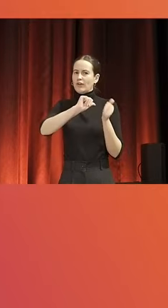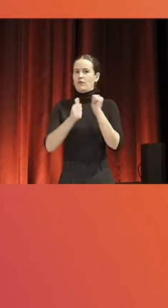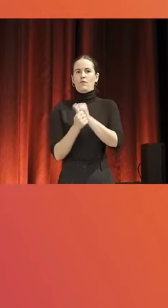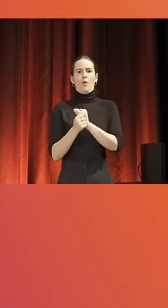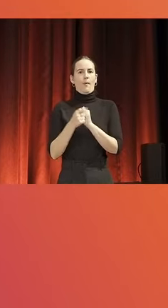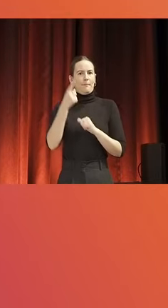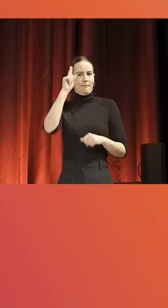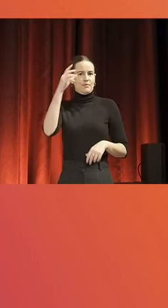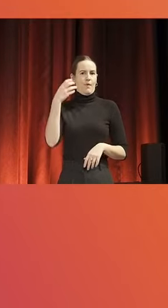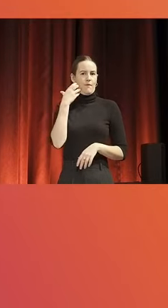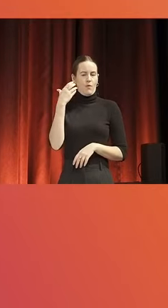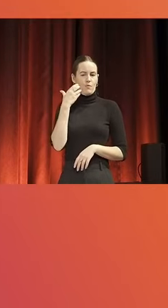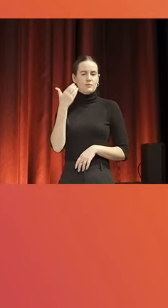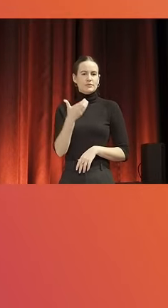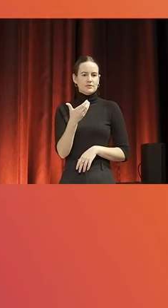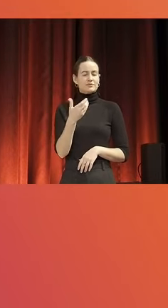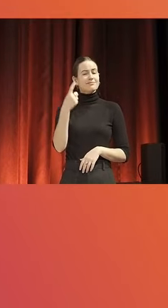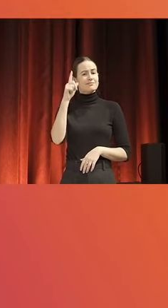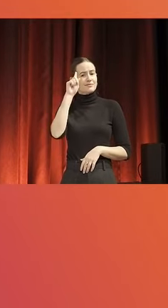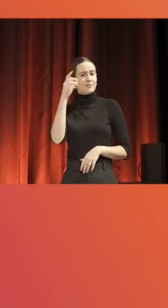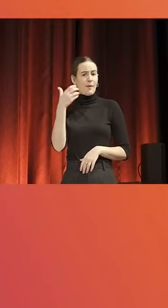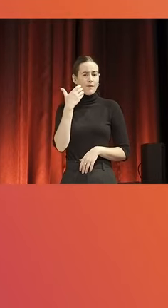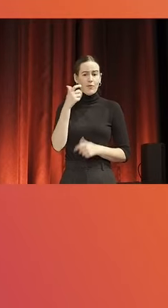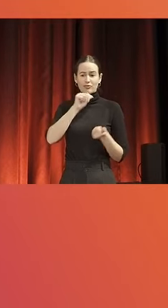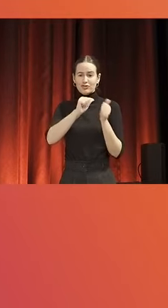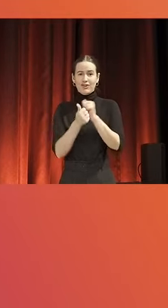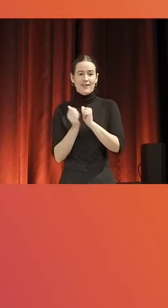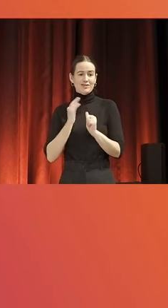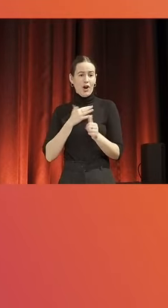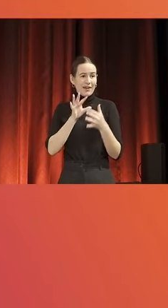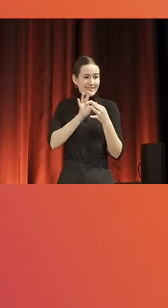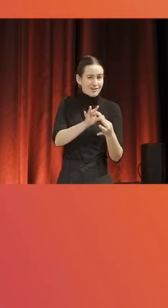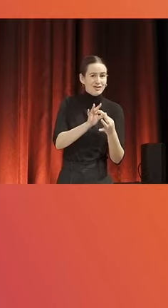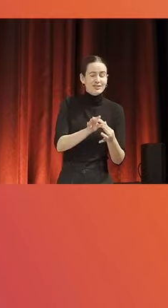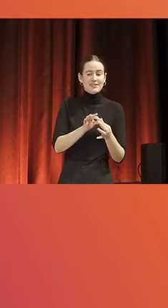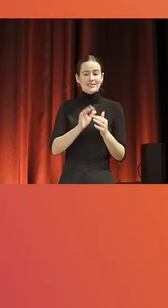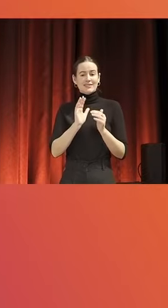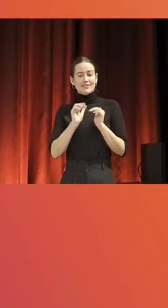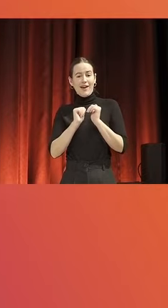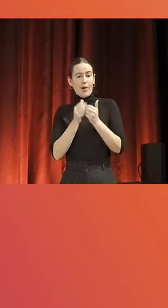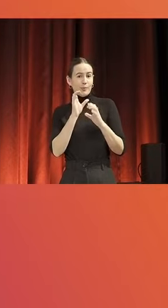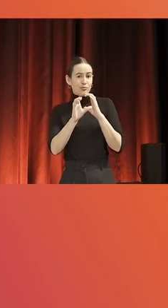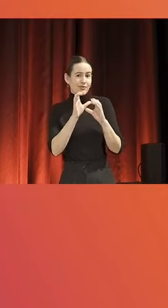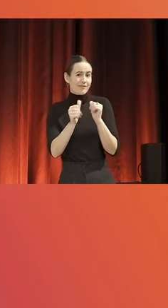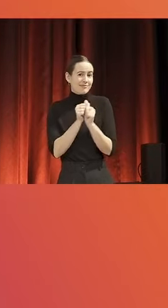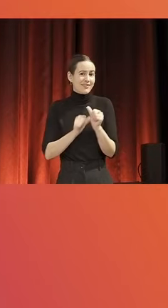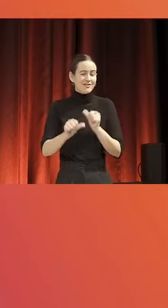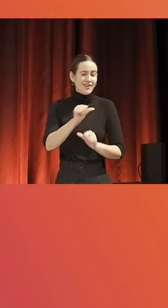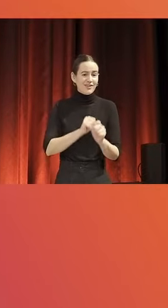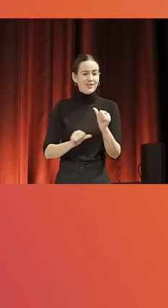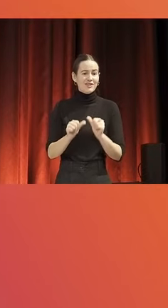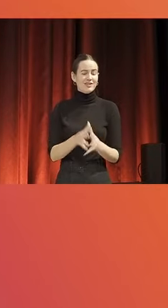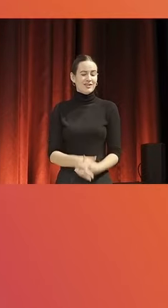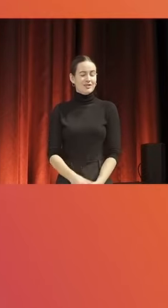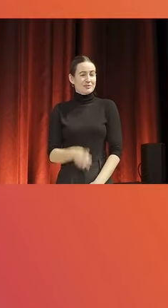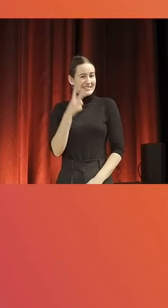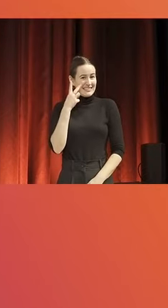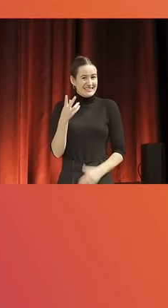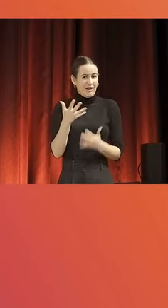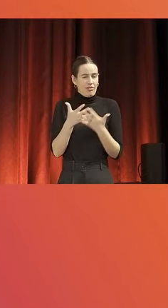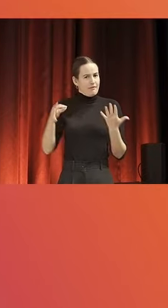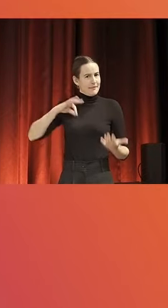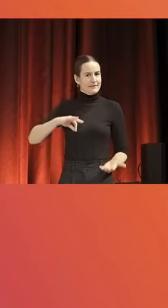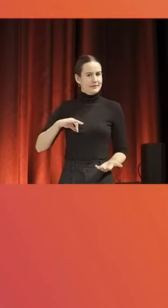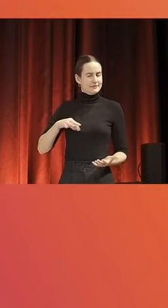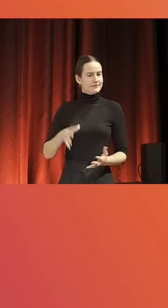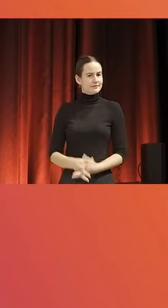as well have been. They have changed how we connect, how we talk, and a lot of utility is coming out of that. Now,